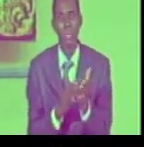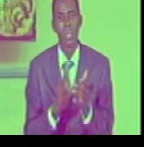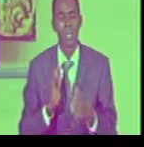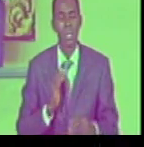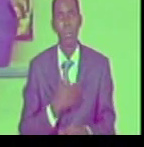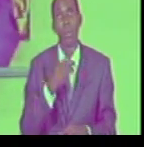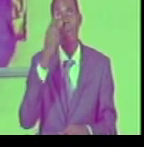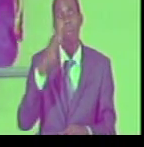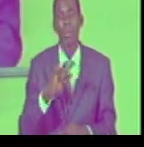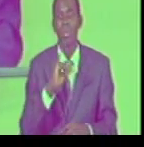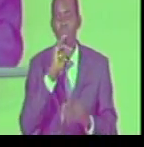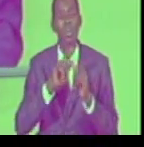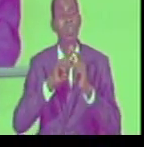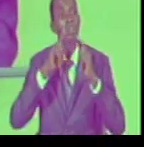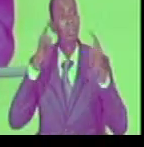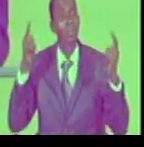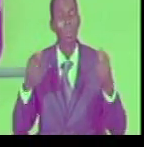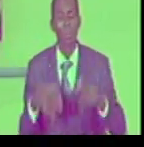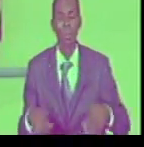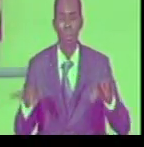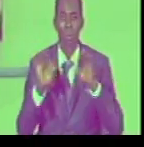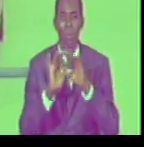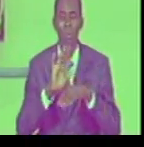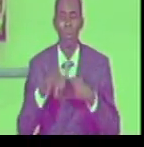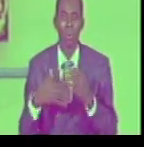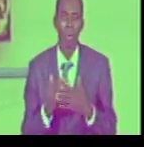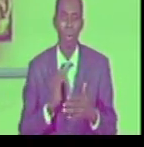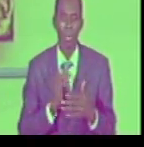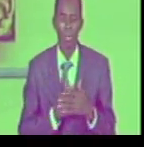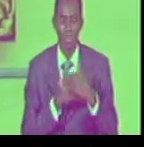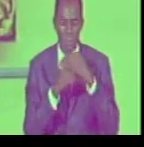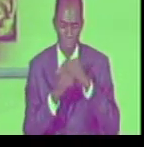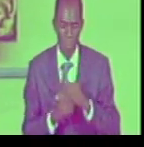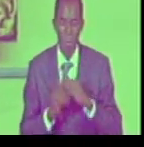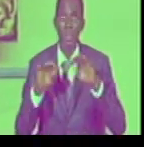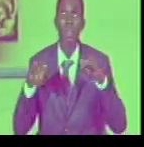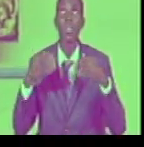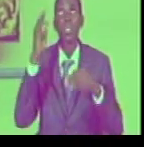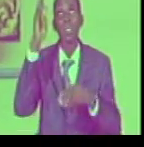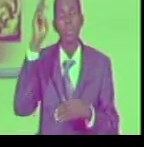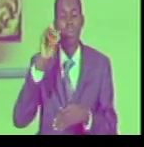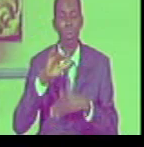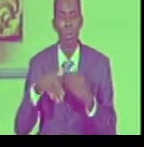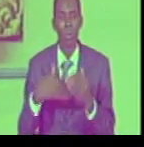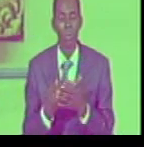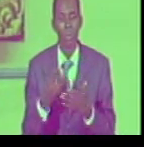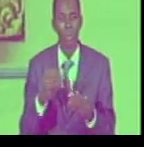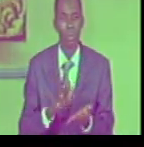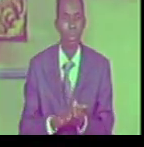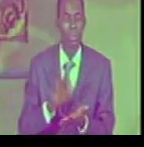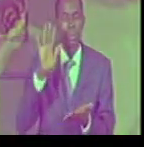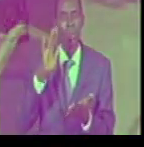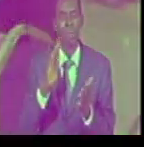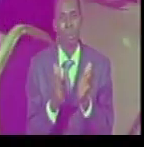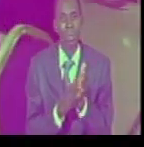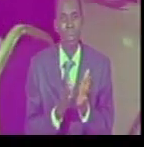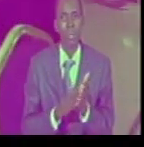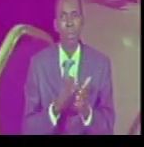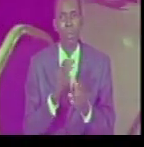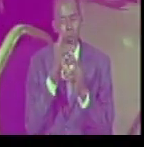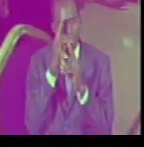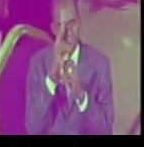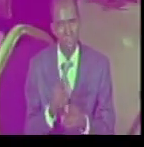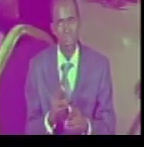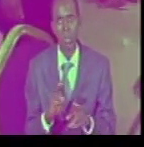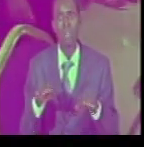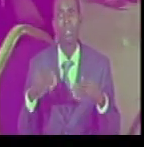worthy of all honor and adoration. Give God the glory. Give God the praise. Give God the honor. Give